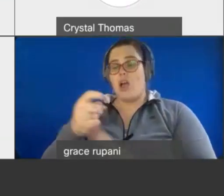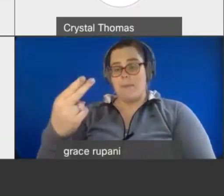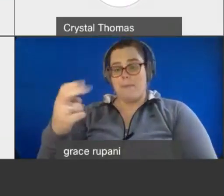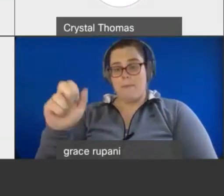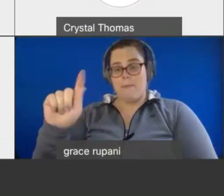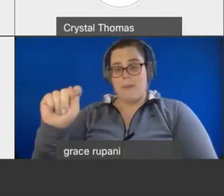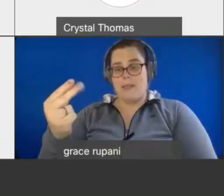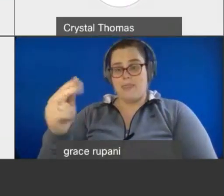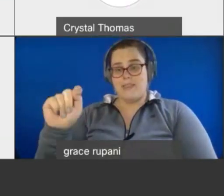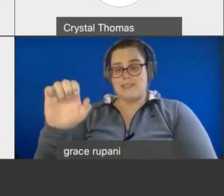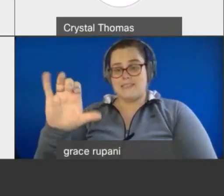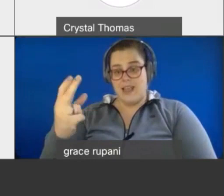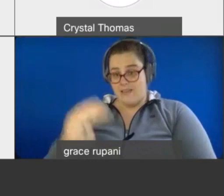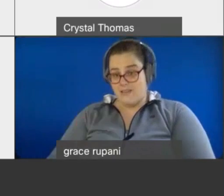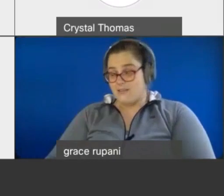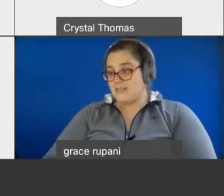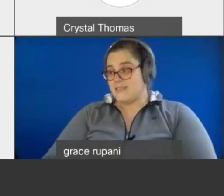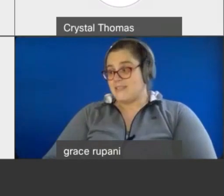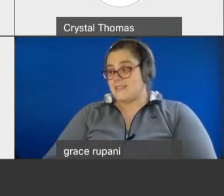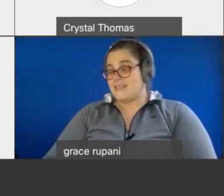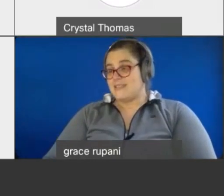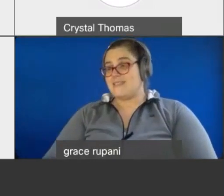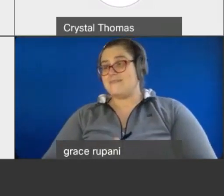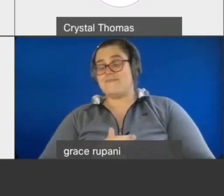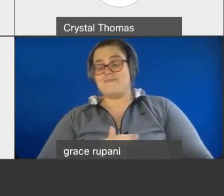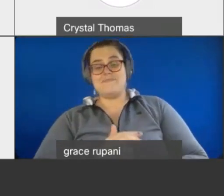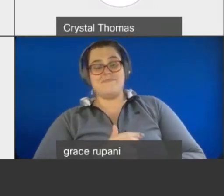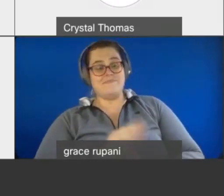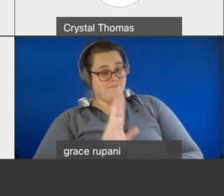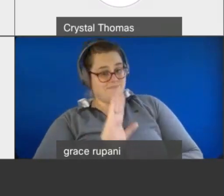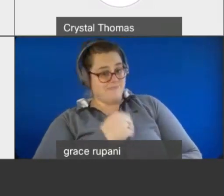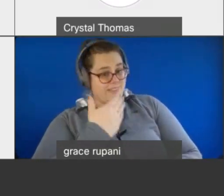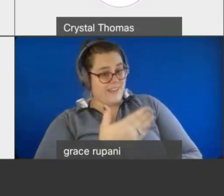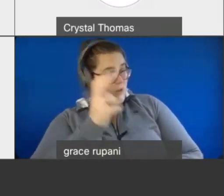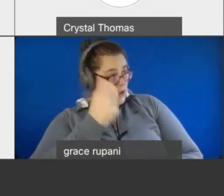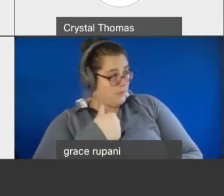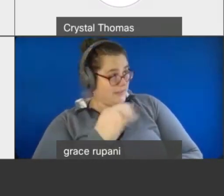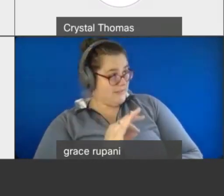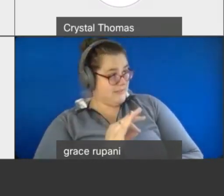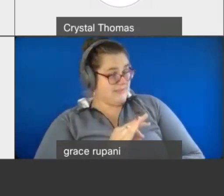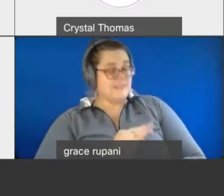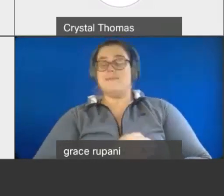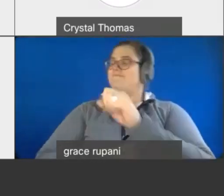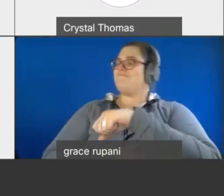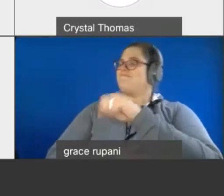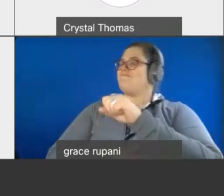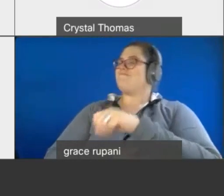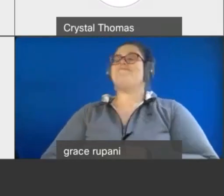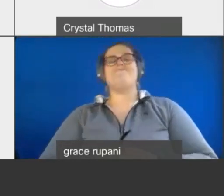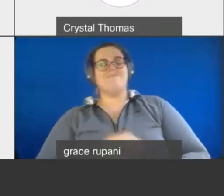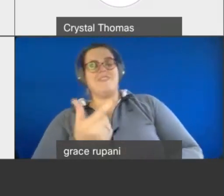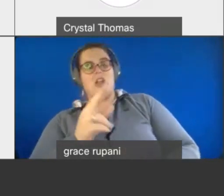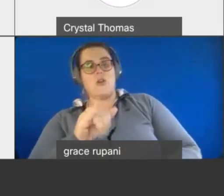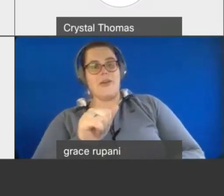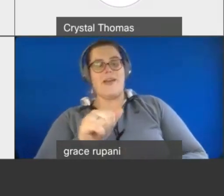yourself. Hi, thank you. Can you hear me? We can. Okay. Yes. In a